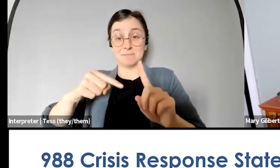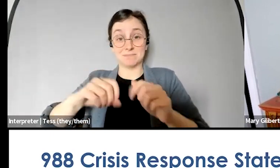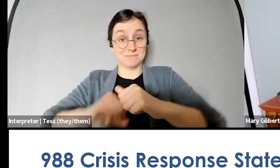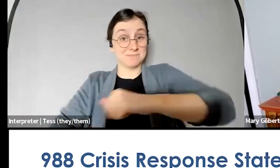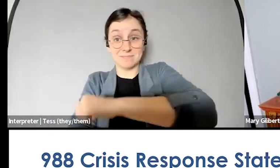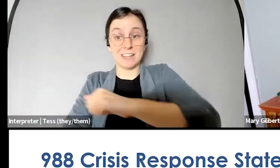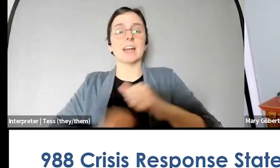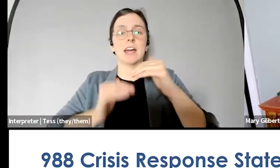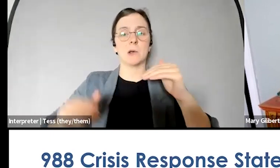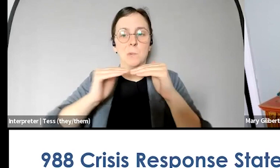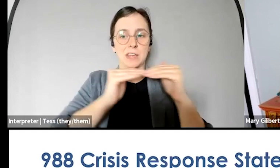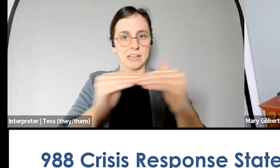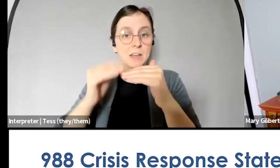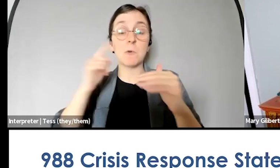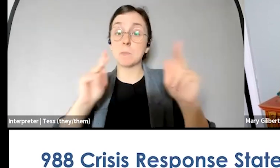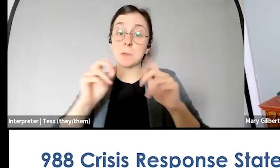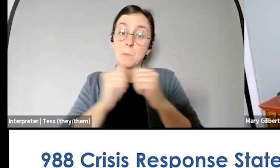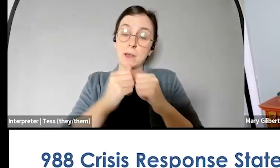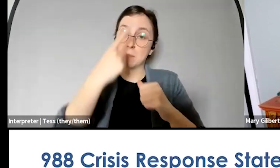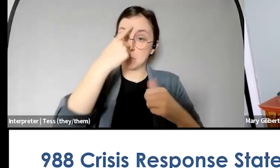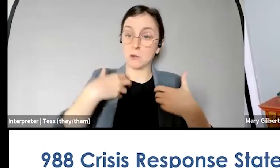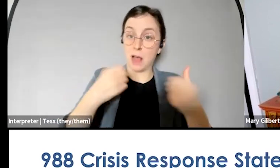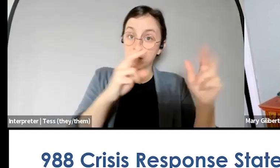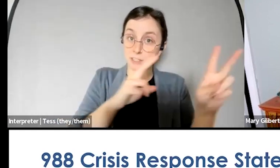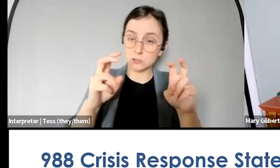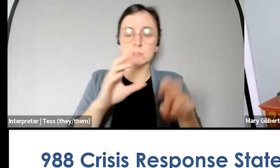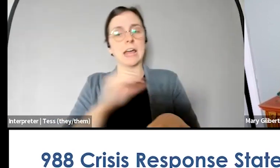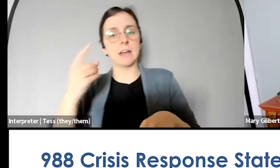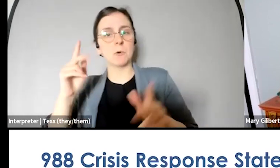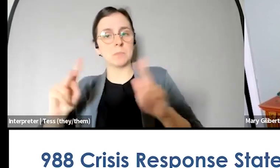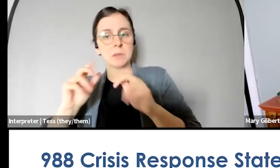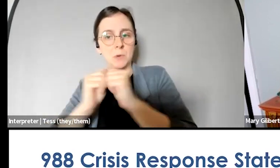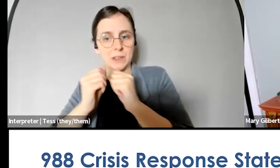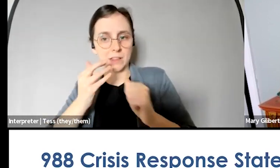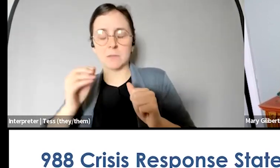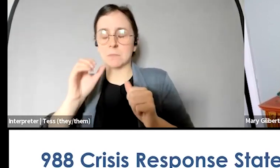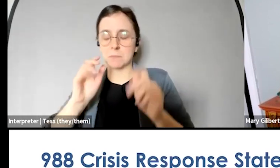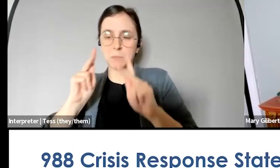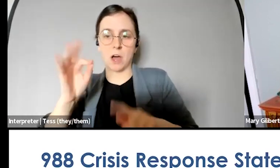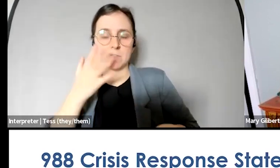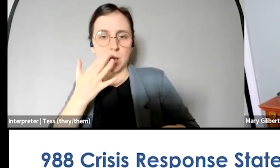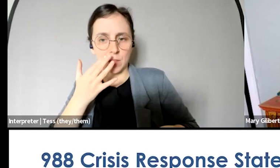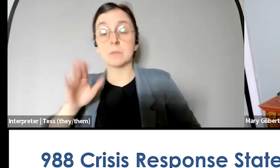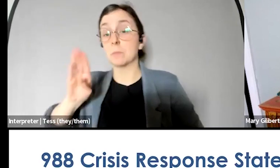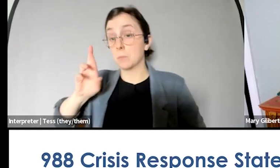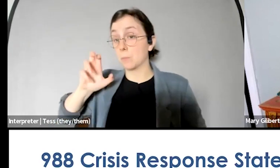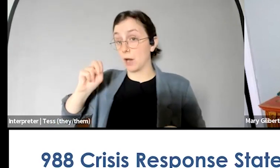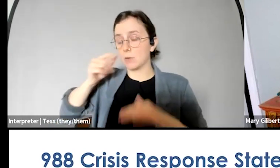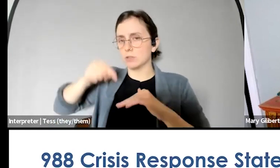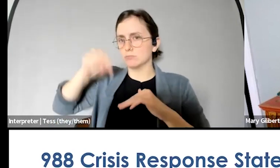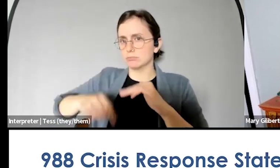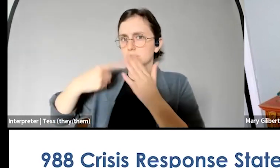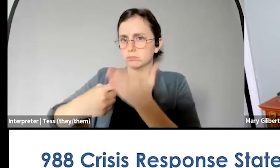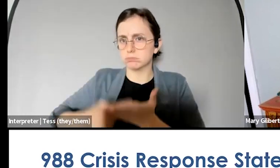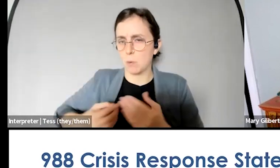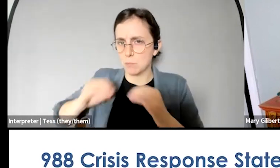of color, right? And so I also just want to say, I know Brian's going to cover it in much more detail, but as you look at these statutes, some of